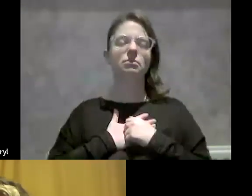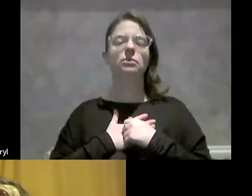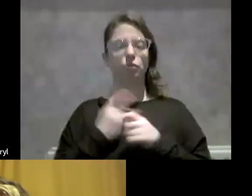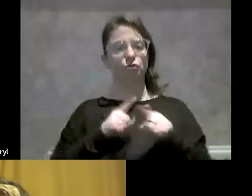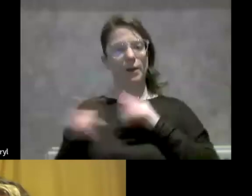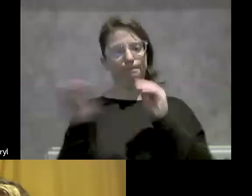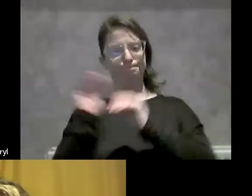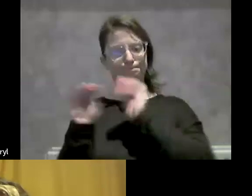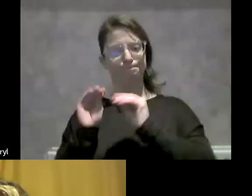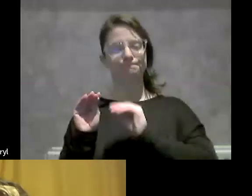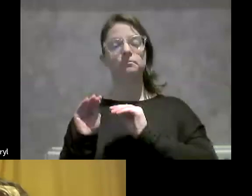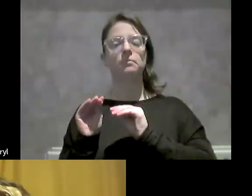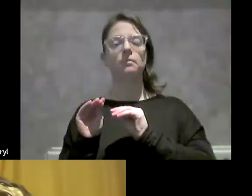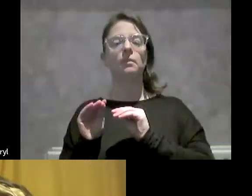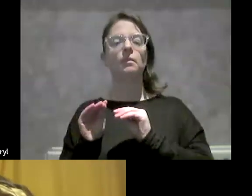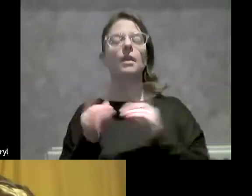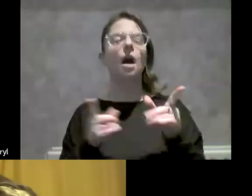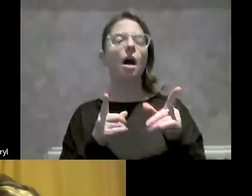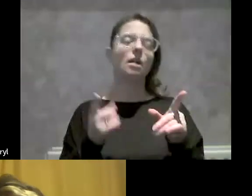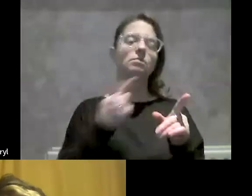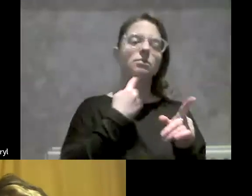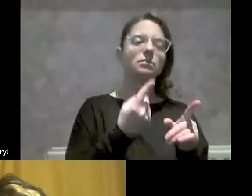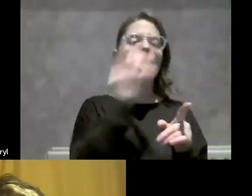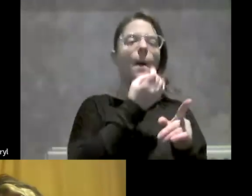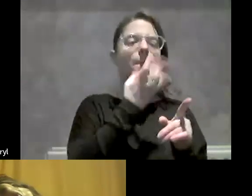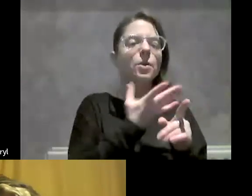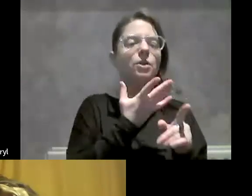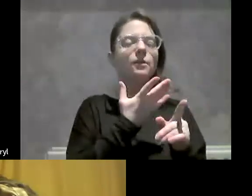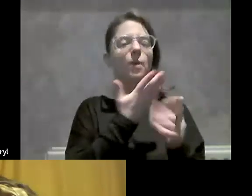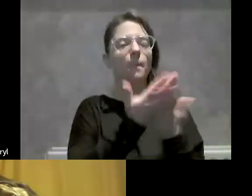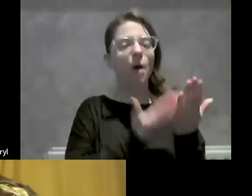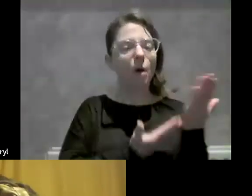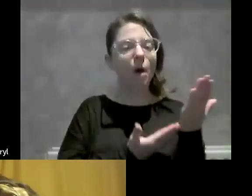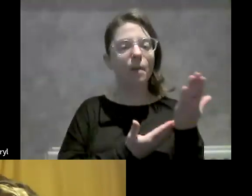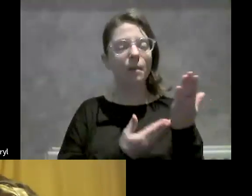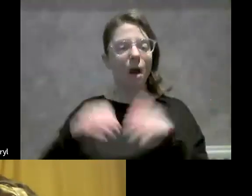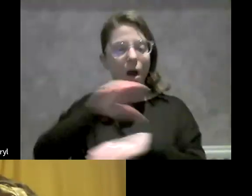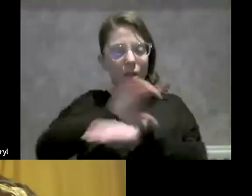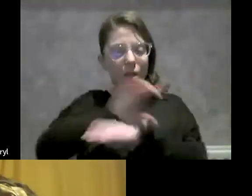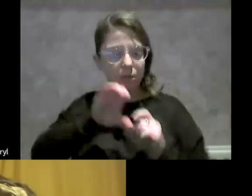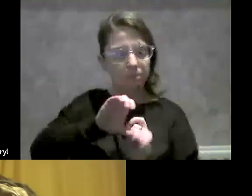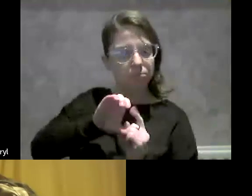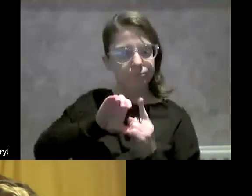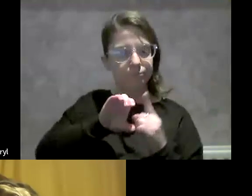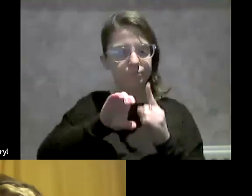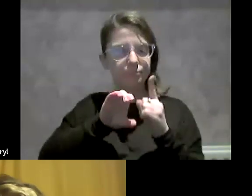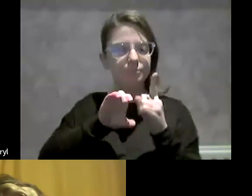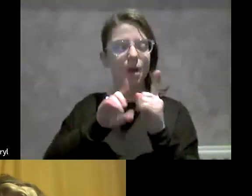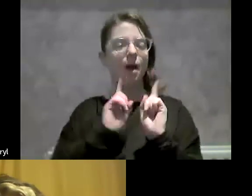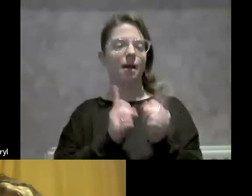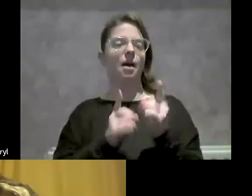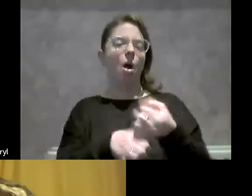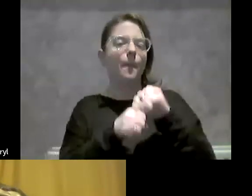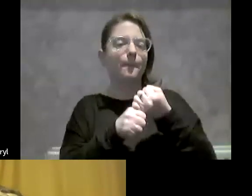great comments. Kate said, beautiful poem. Evan loved the metaphor of the weed pushing through the concrete, so hopeful. B